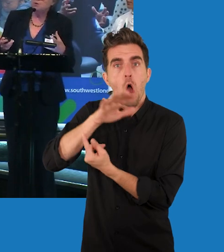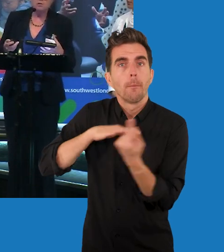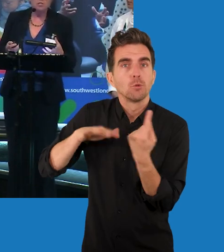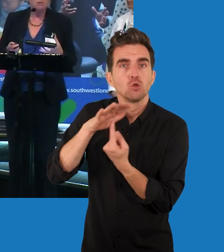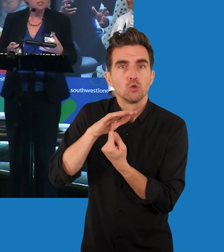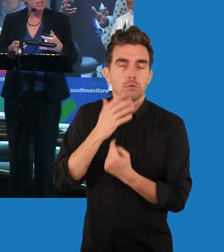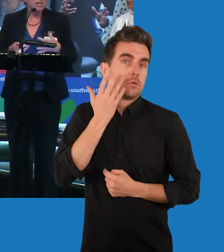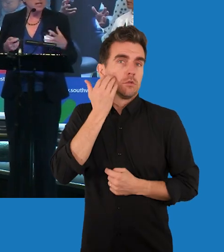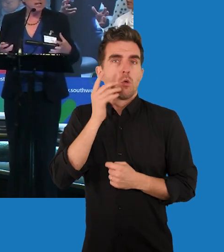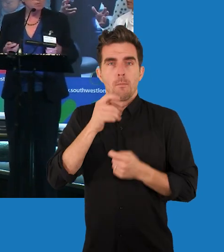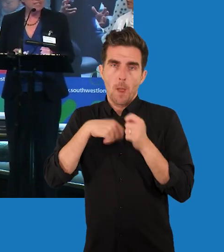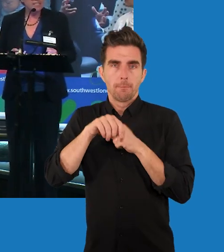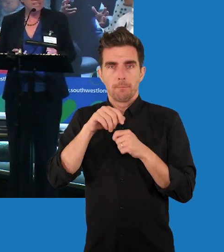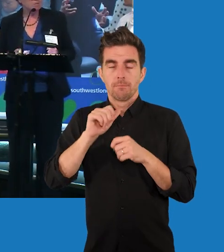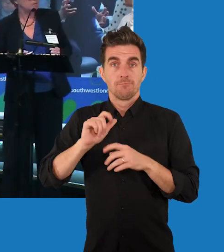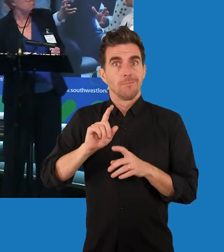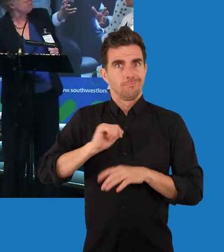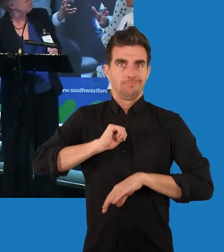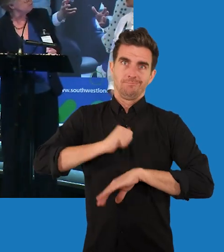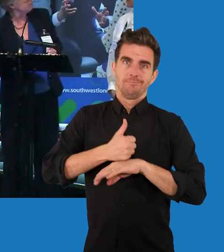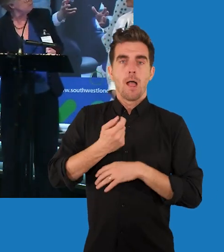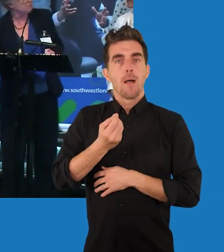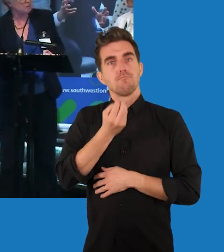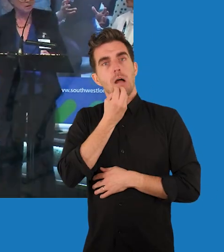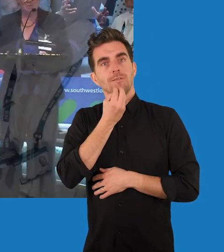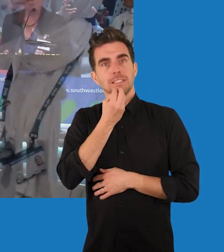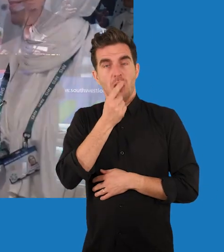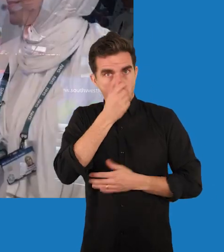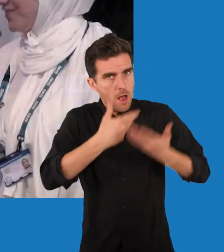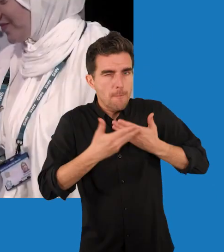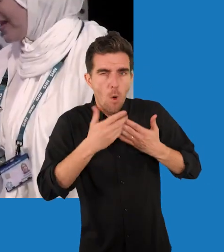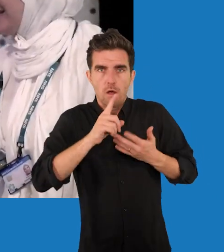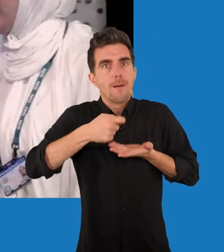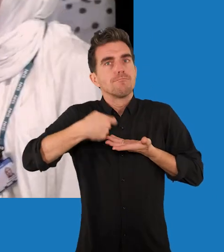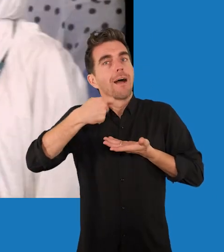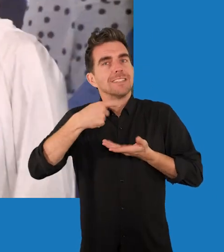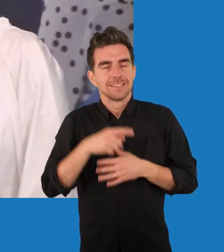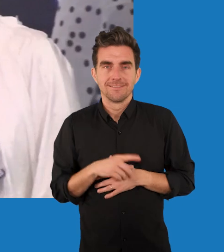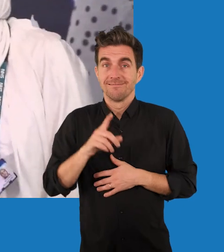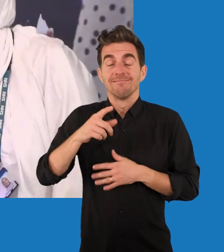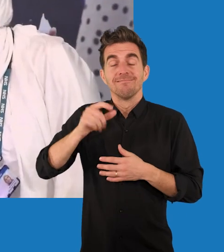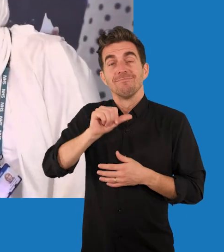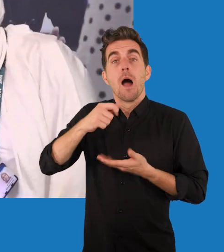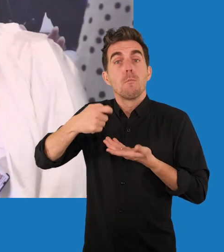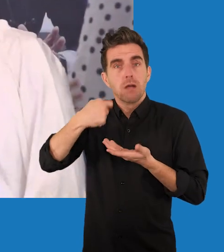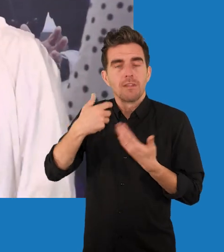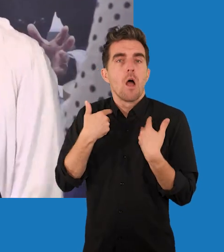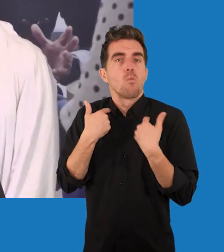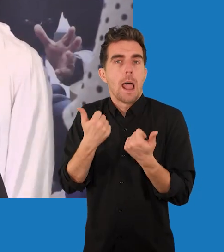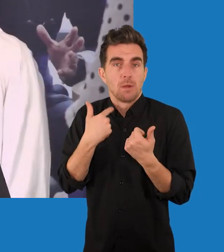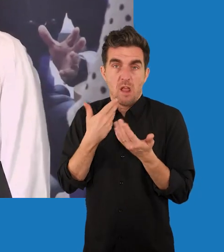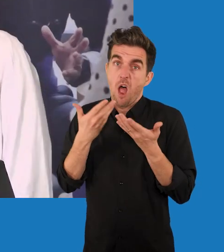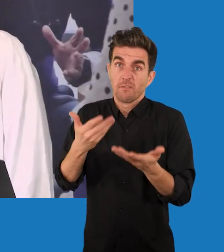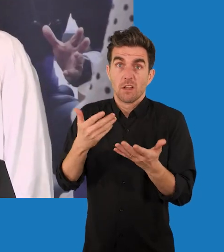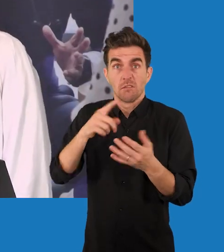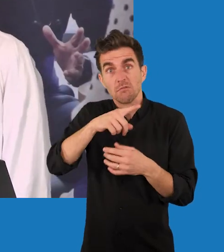with the community recently, has been setting up some breakfasts. Tell us a bit about your breakfasts. Yeah, so it's called Breakfast and Wellbeing, and we offer